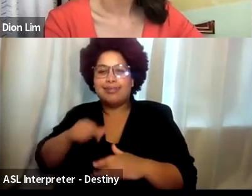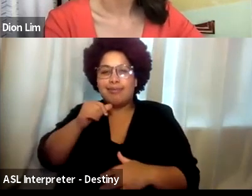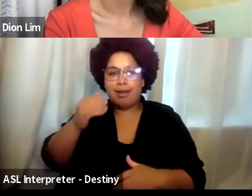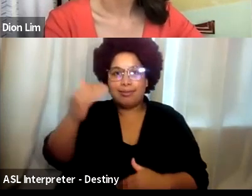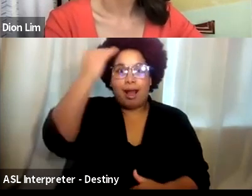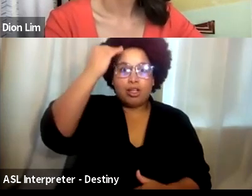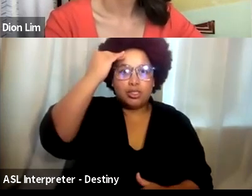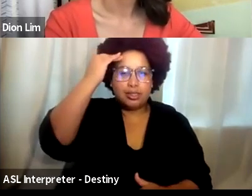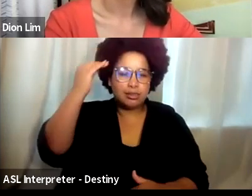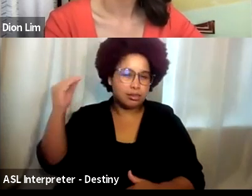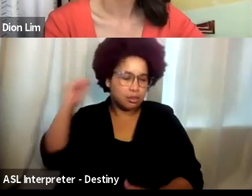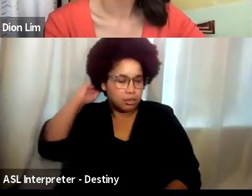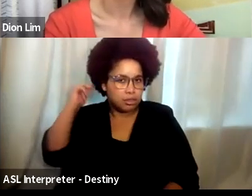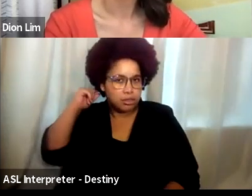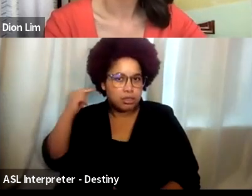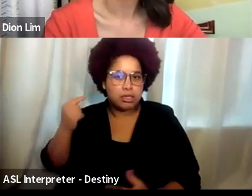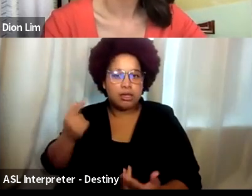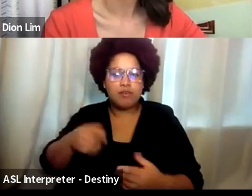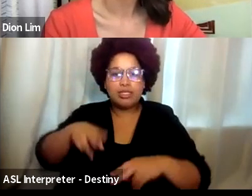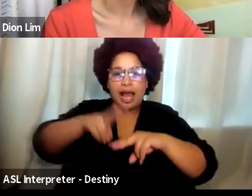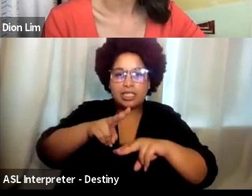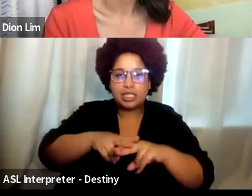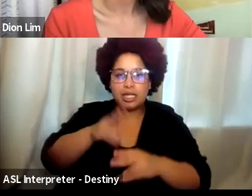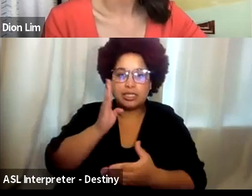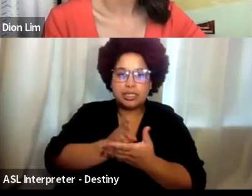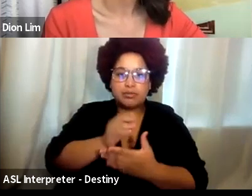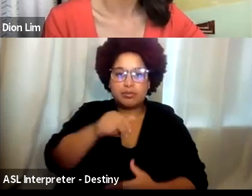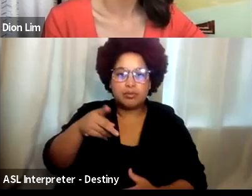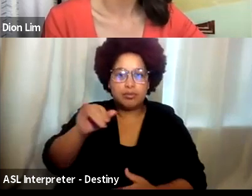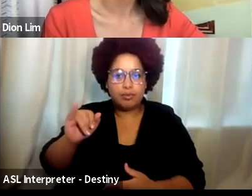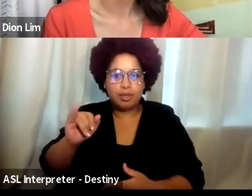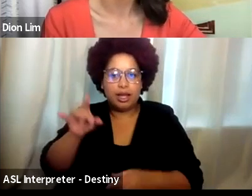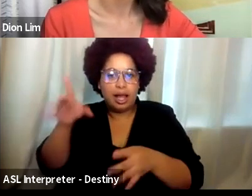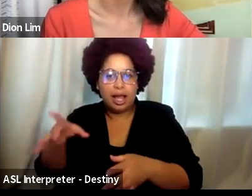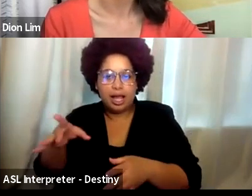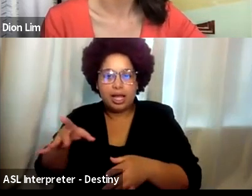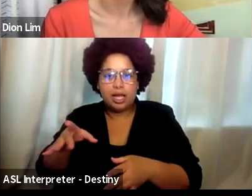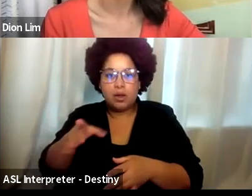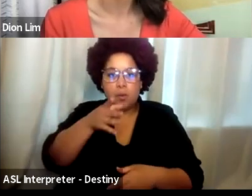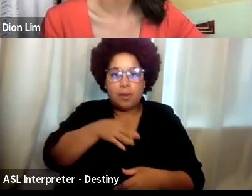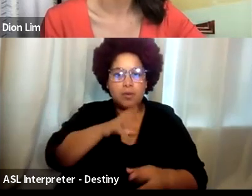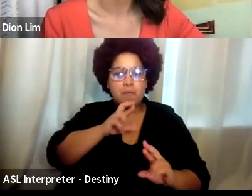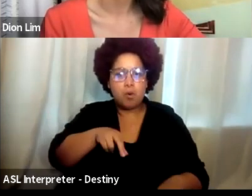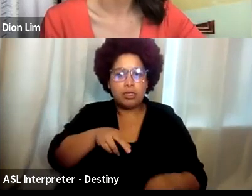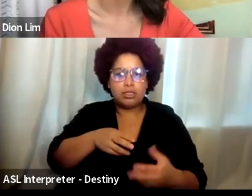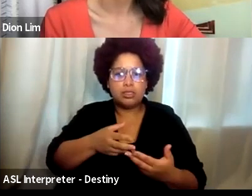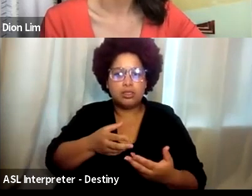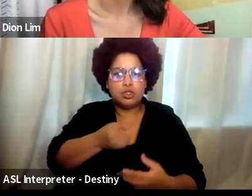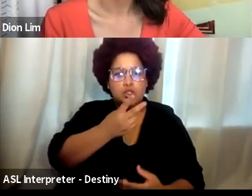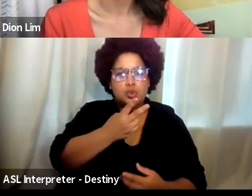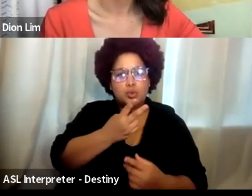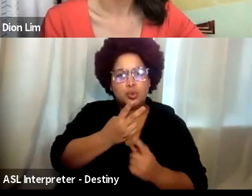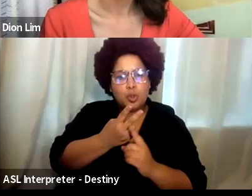at the statistics that hashtag, you know, stop AAPI hate put out, women reported